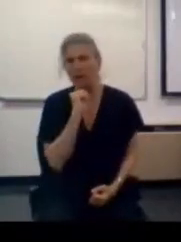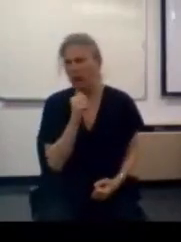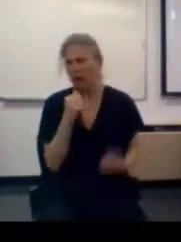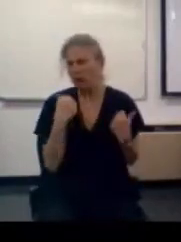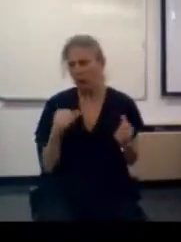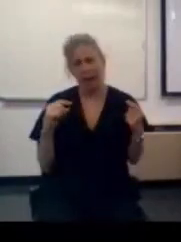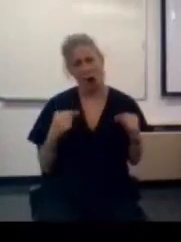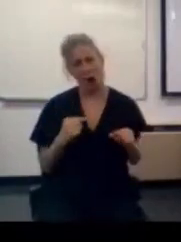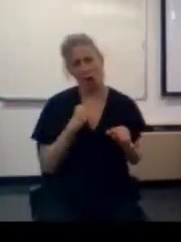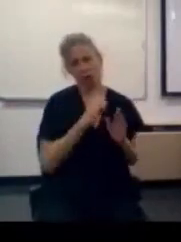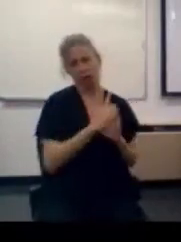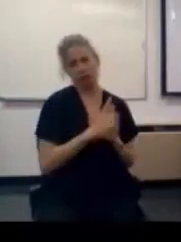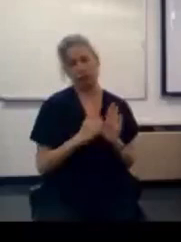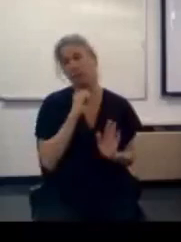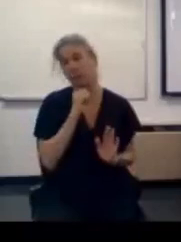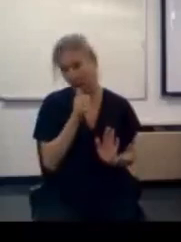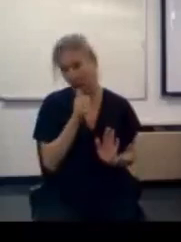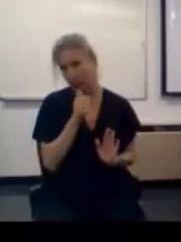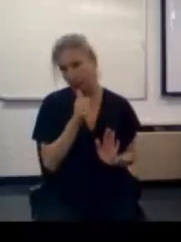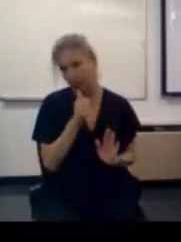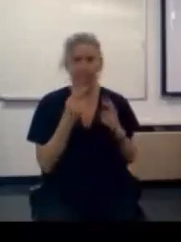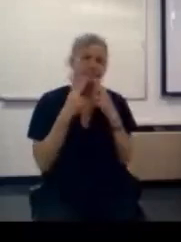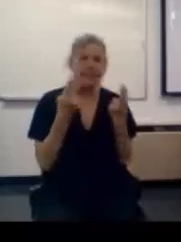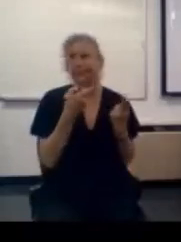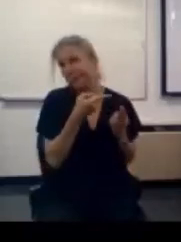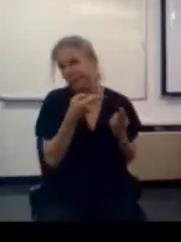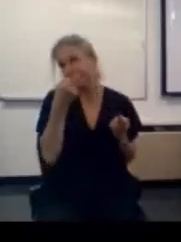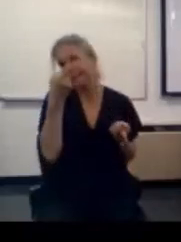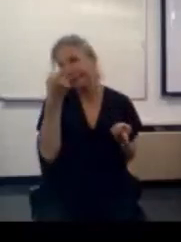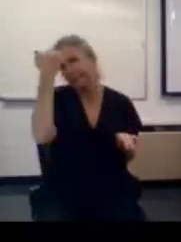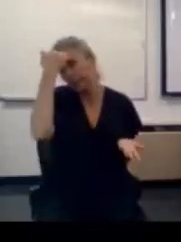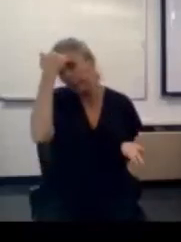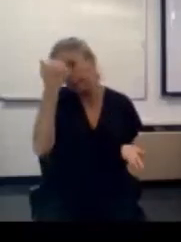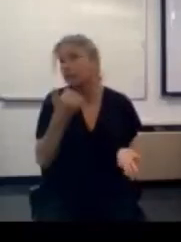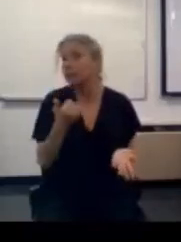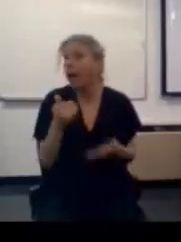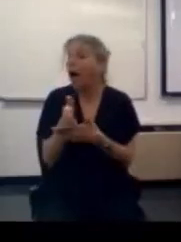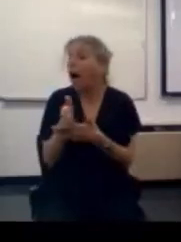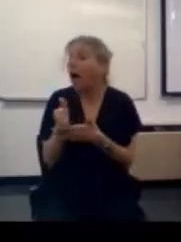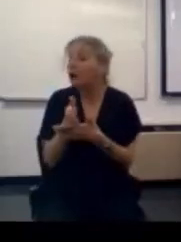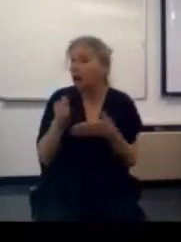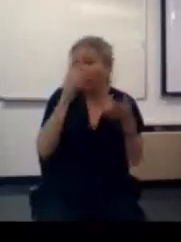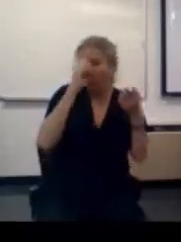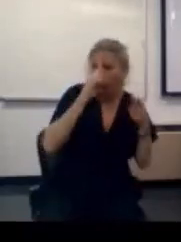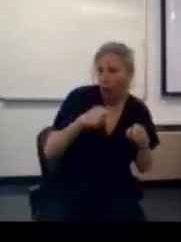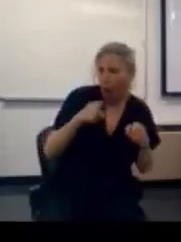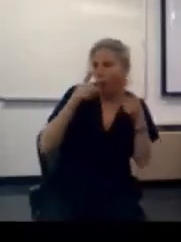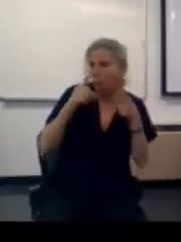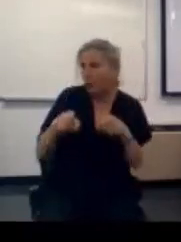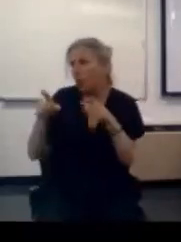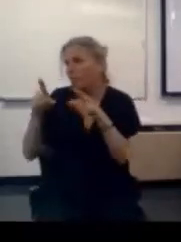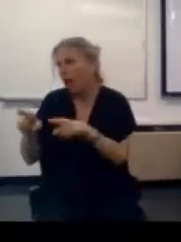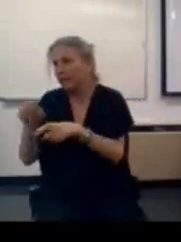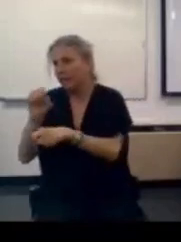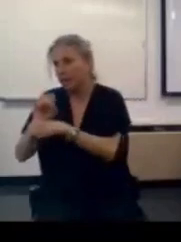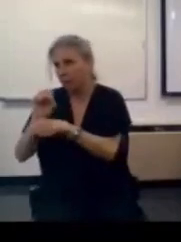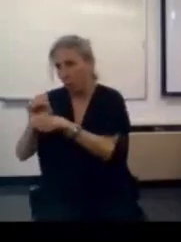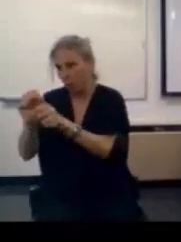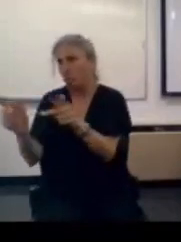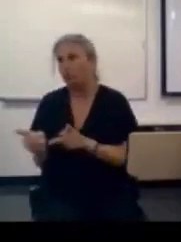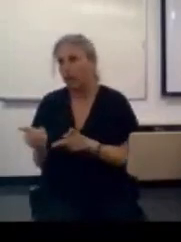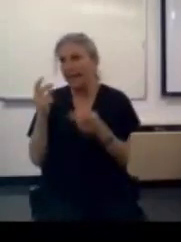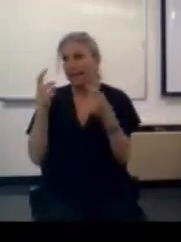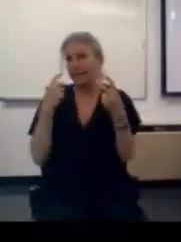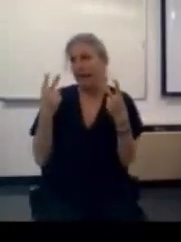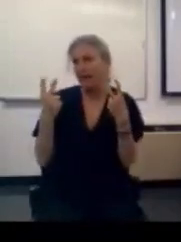a feeling of a place that is intentional and it's discriminatory. The other thing I will share is that I have seen plenty of compromises, and